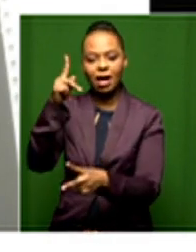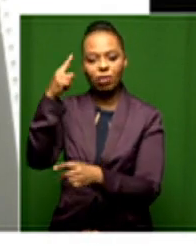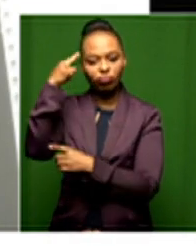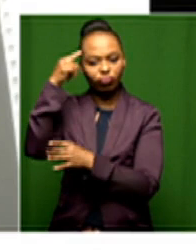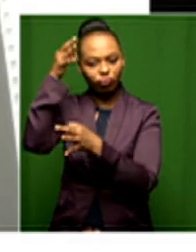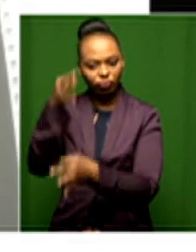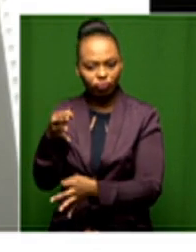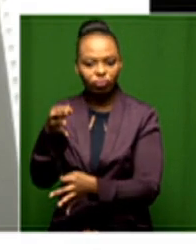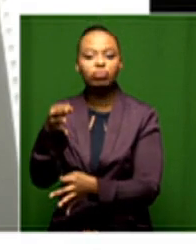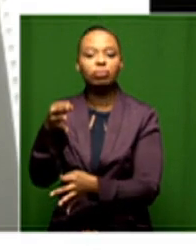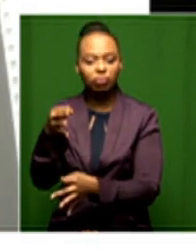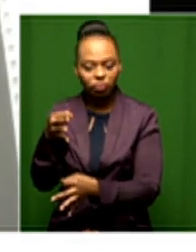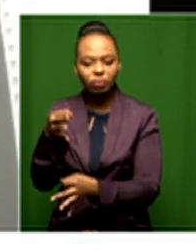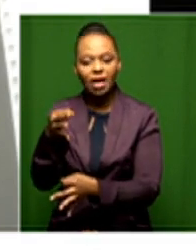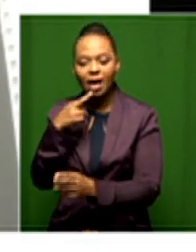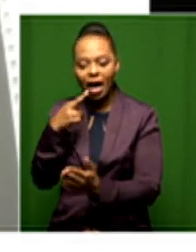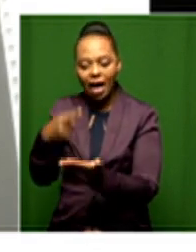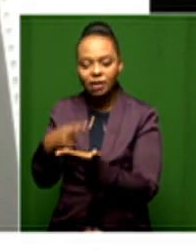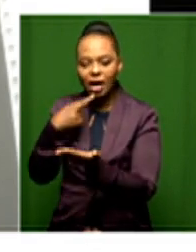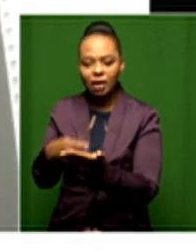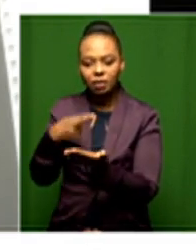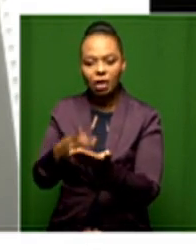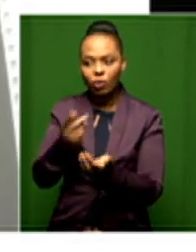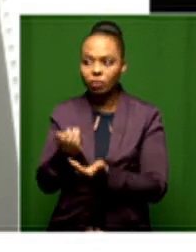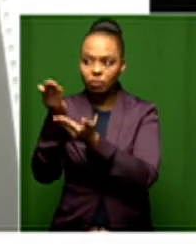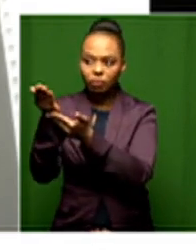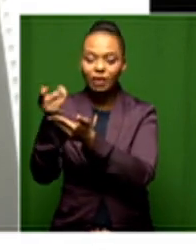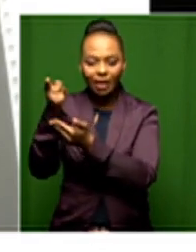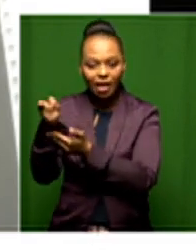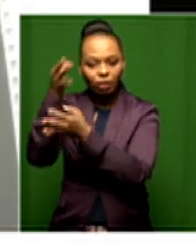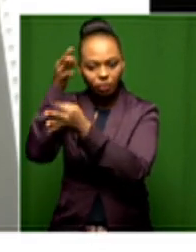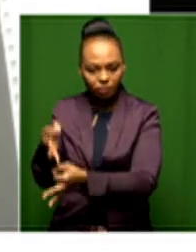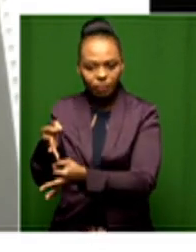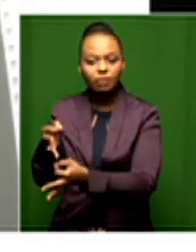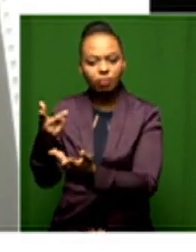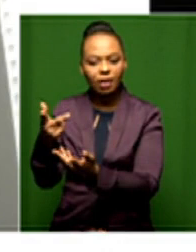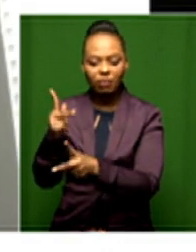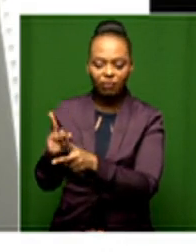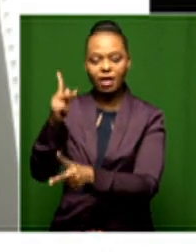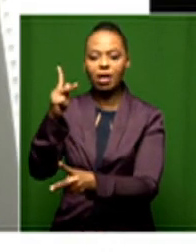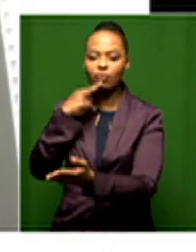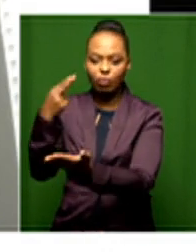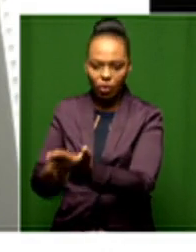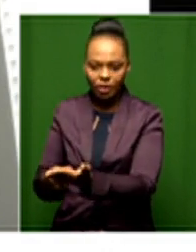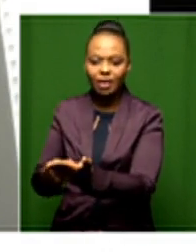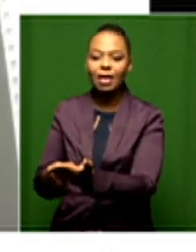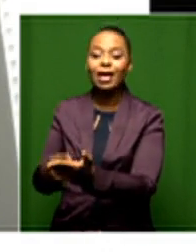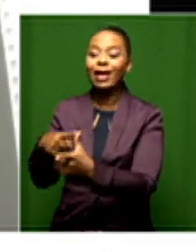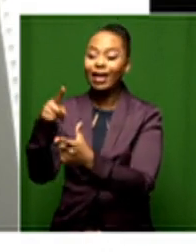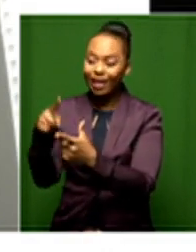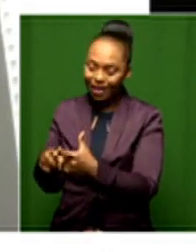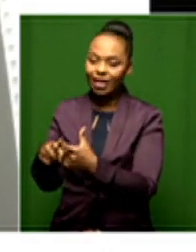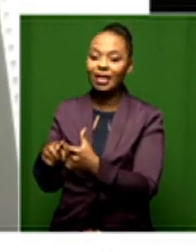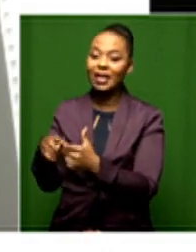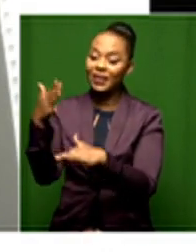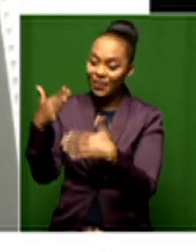of the answers that we would have submitted. And at that stage, the report would be made final. And having been made final,